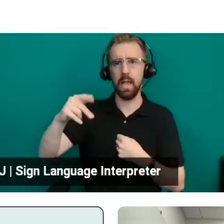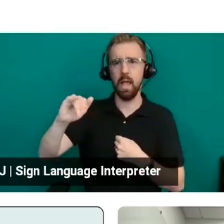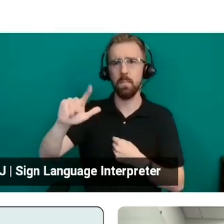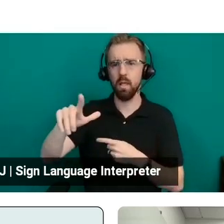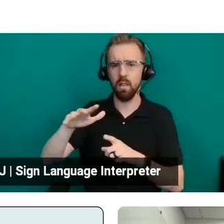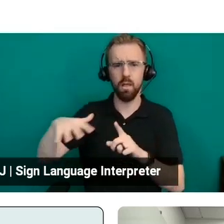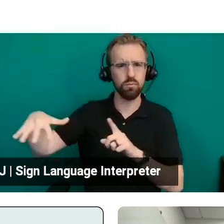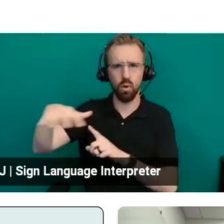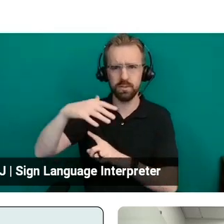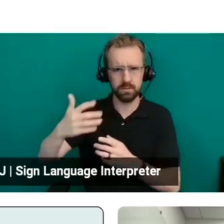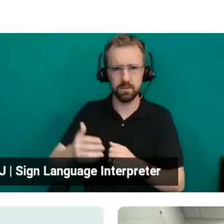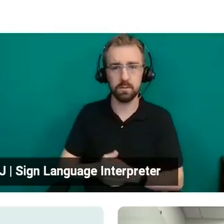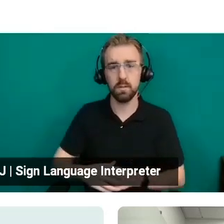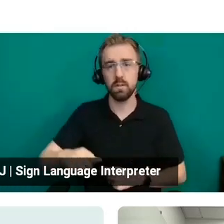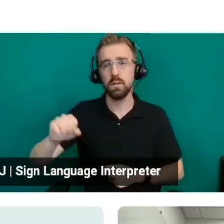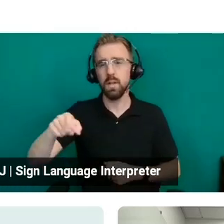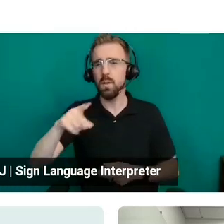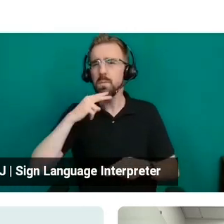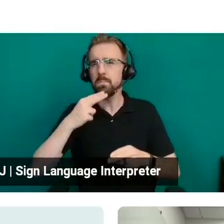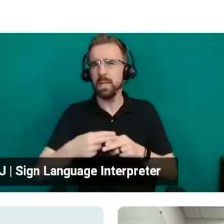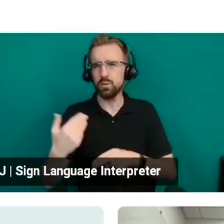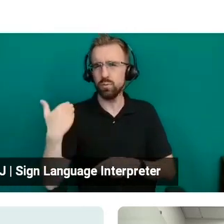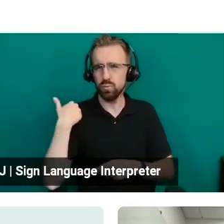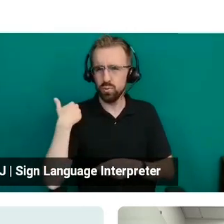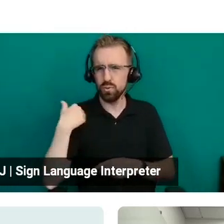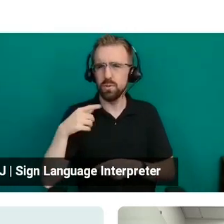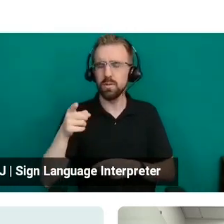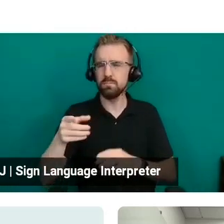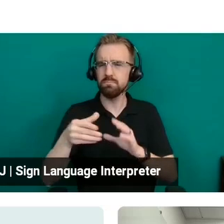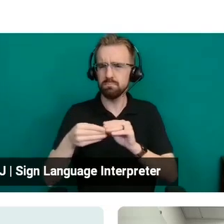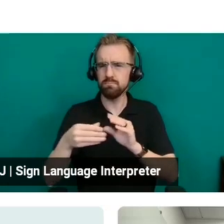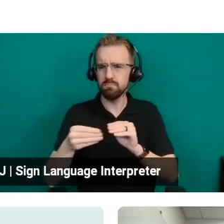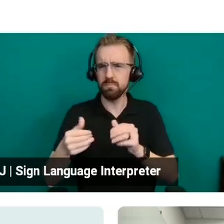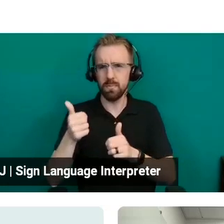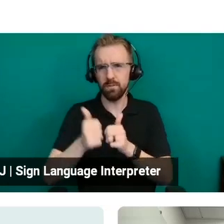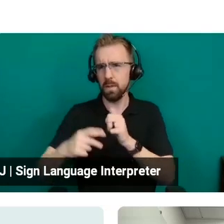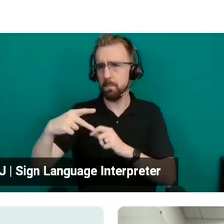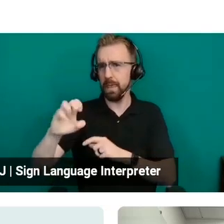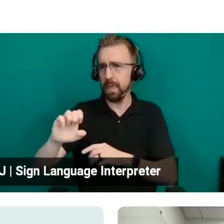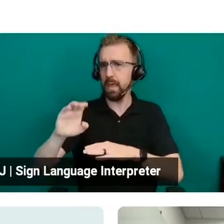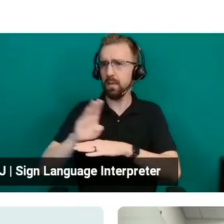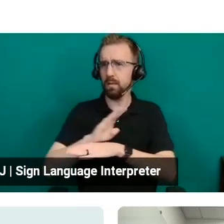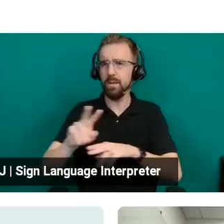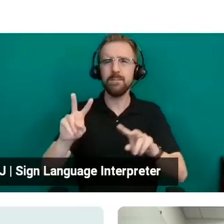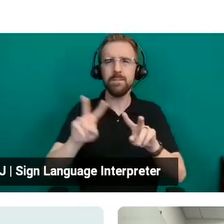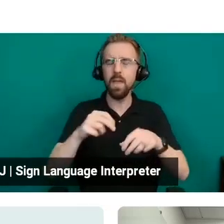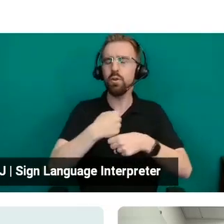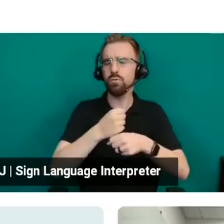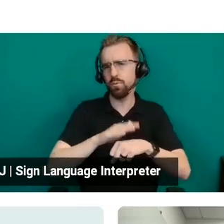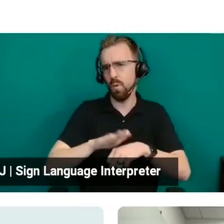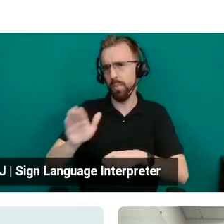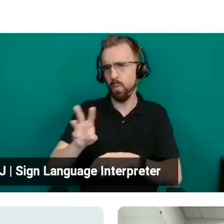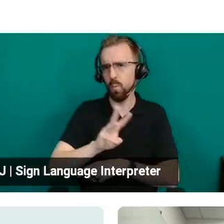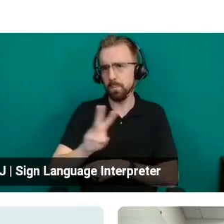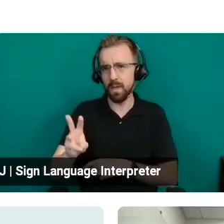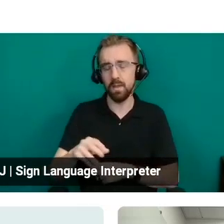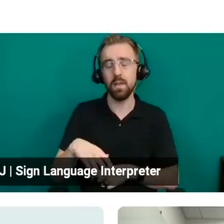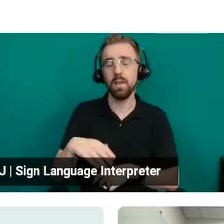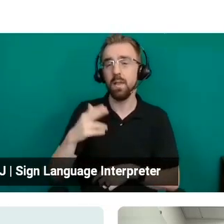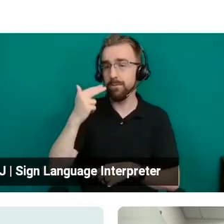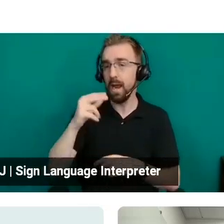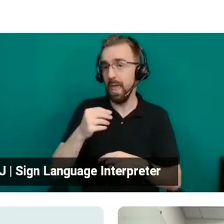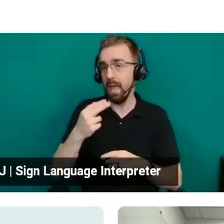their portfolio companies? Yeah, you mentioned something earlier, which is you said that, every PE firm talks about value creation on their websites. And it's funny and also true,